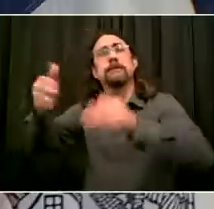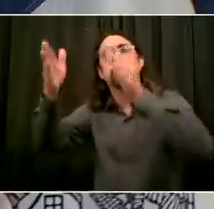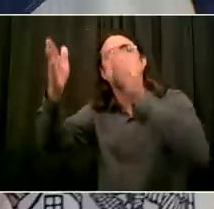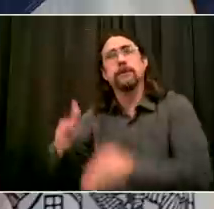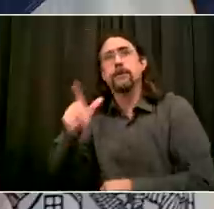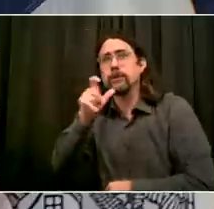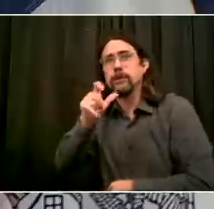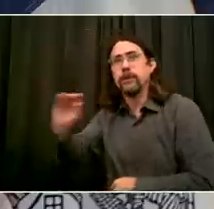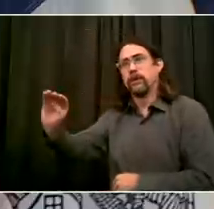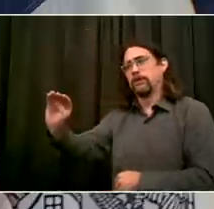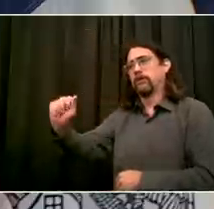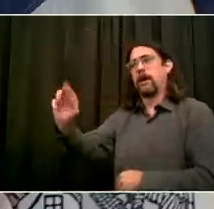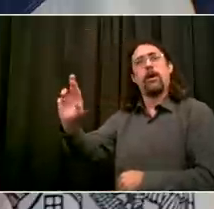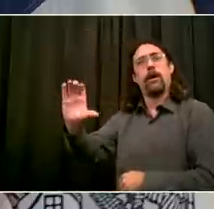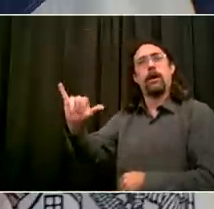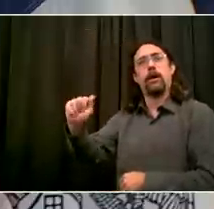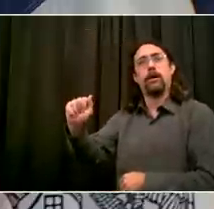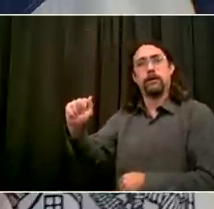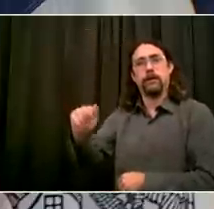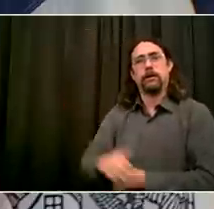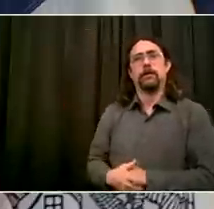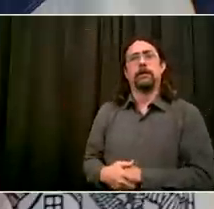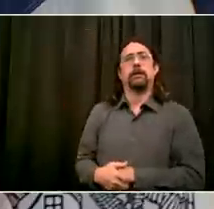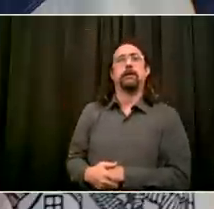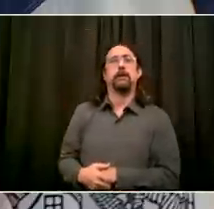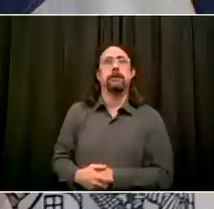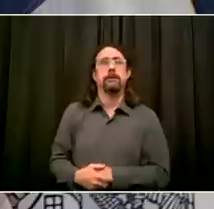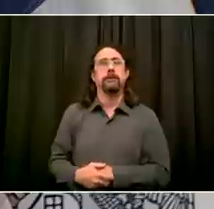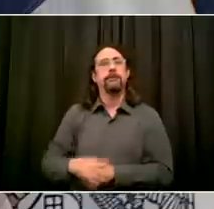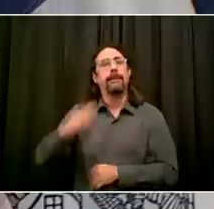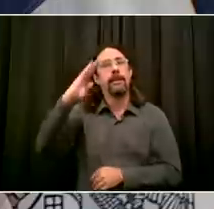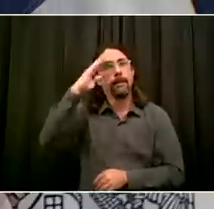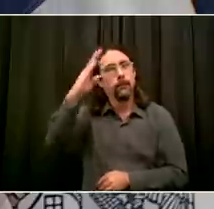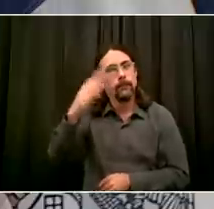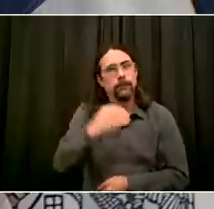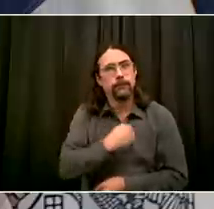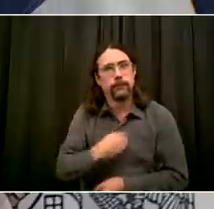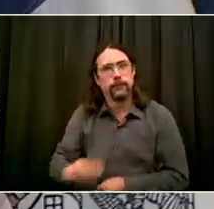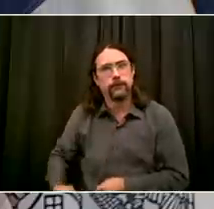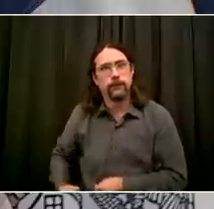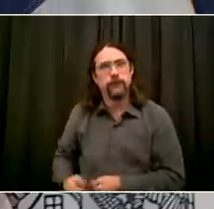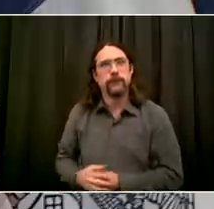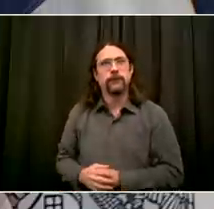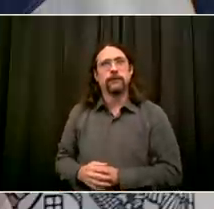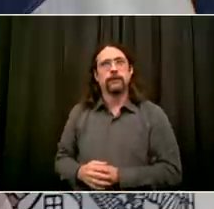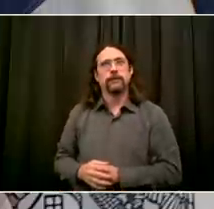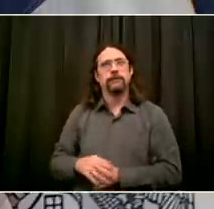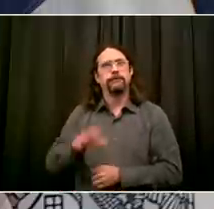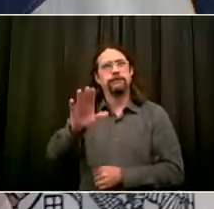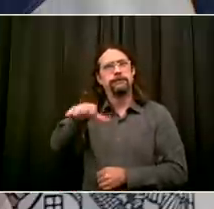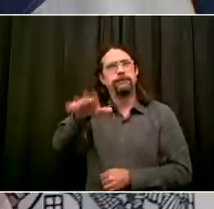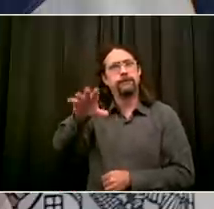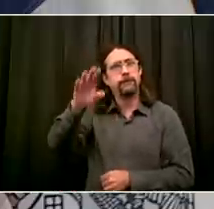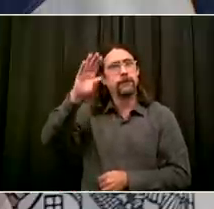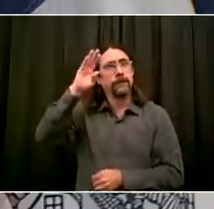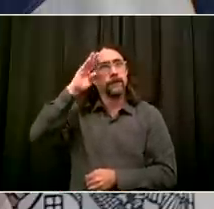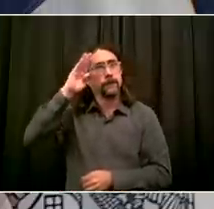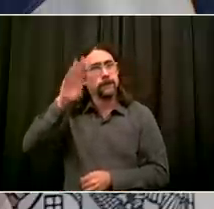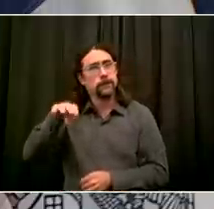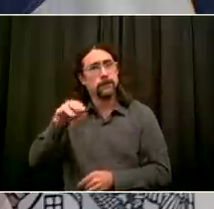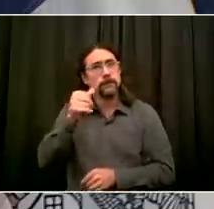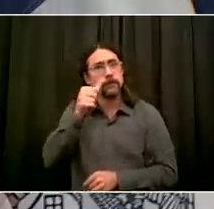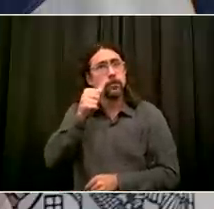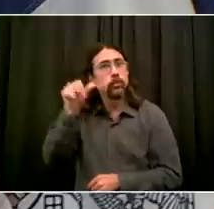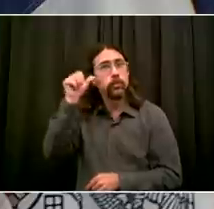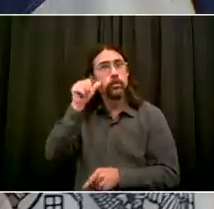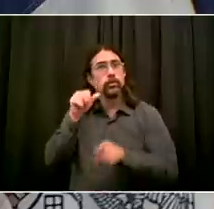And today on New York One, Commissioner Shea was asked about whether he would give stricter rules to the police